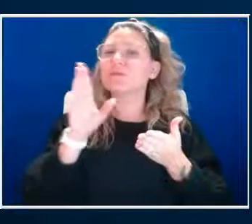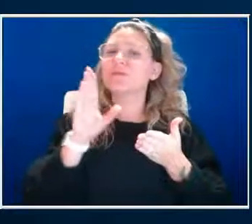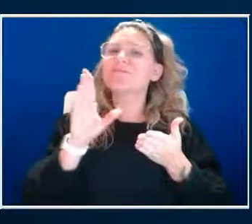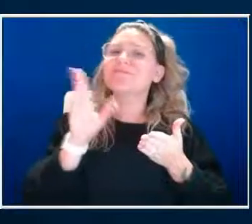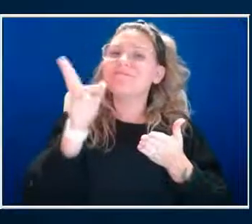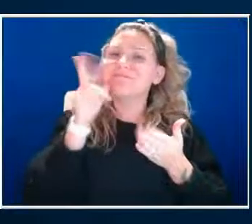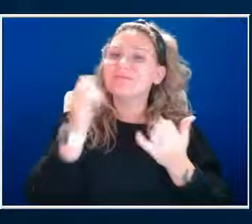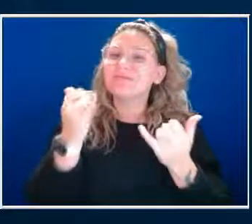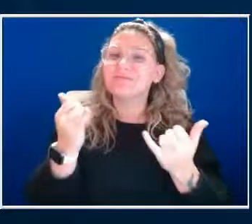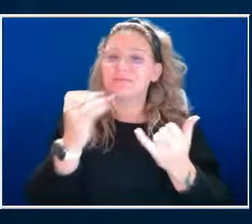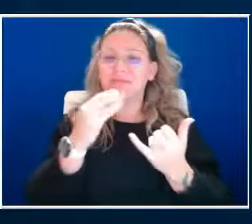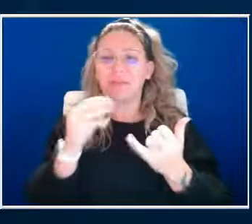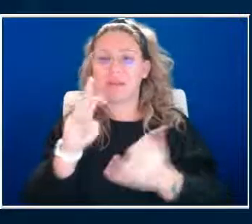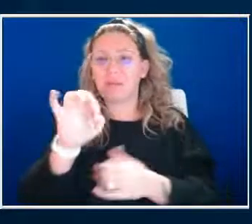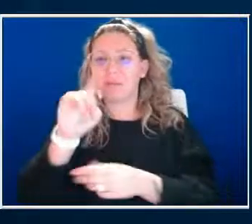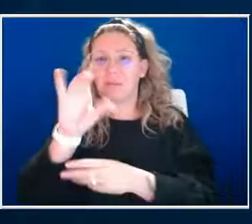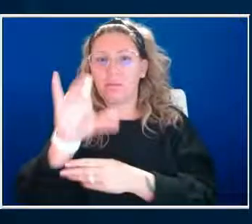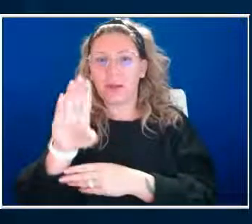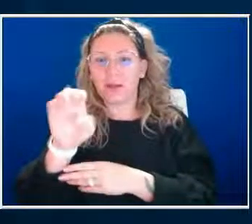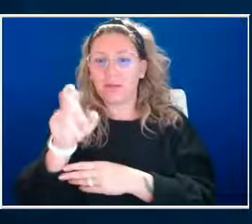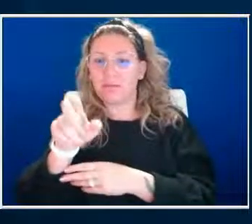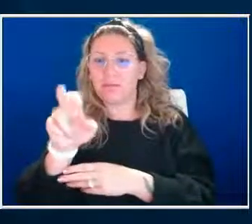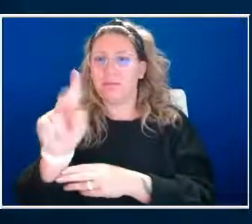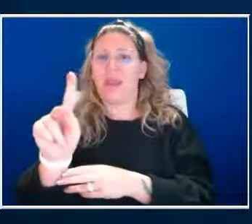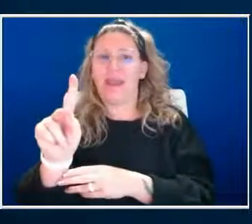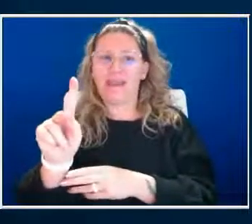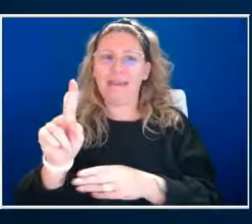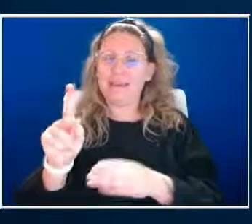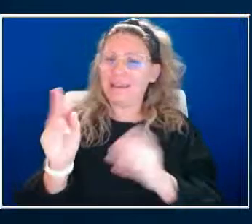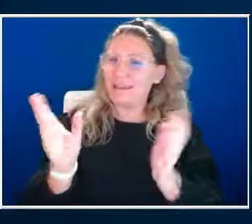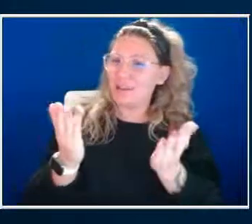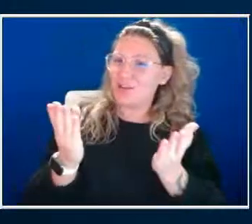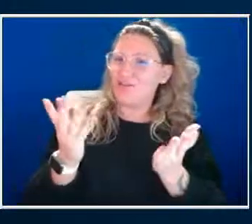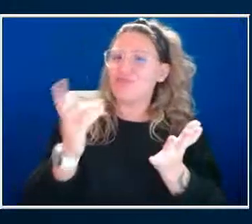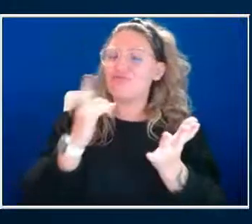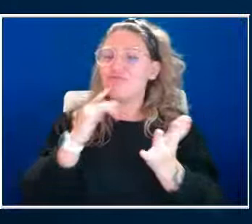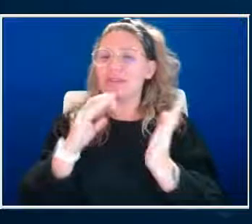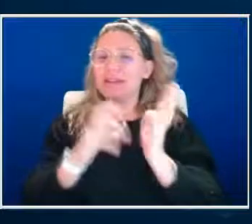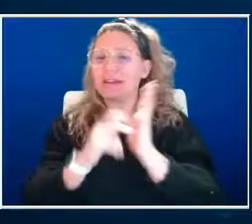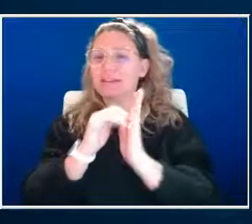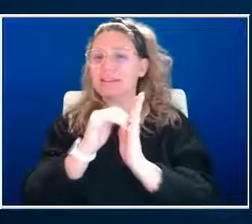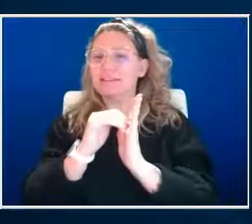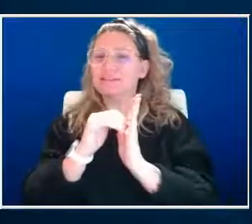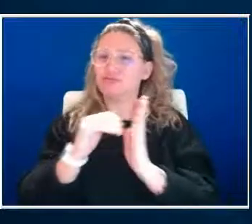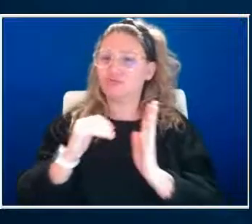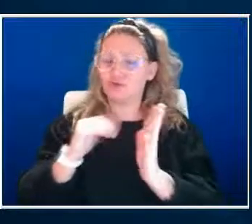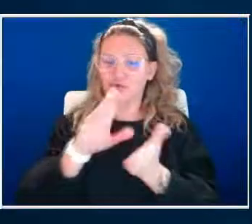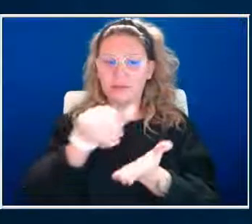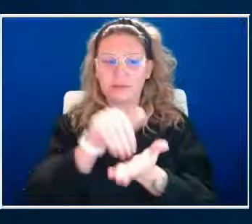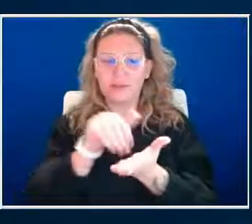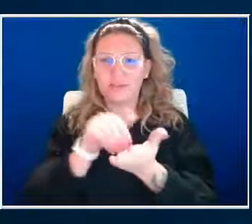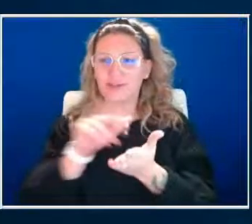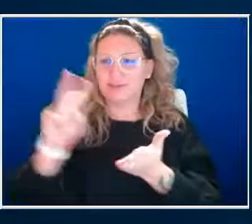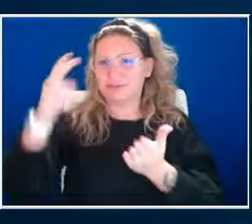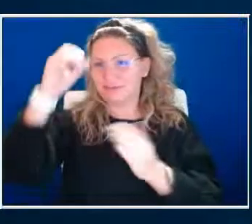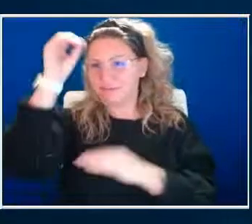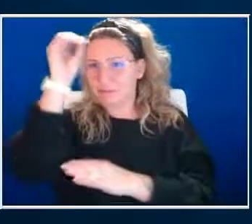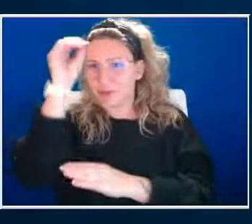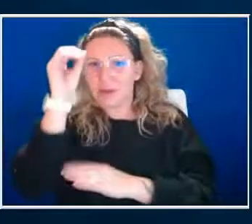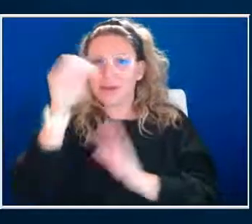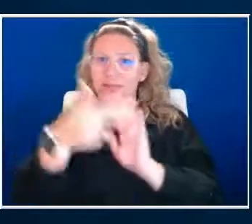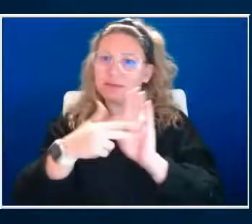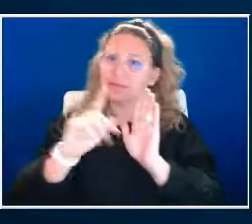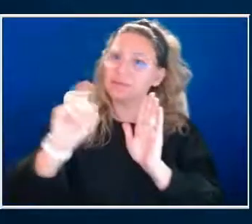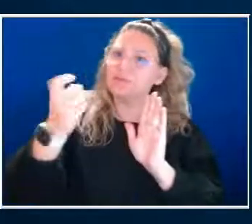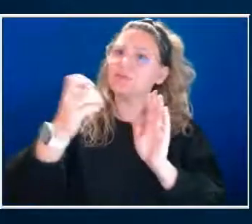Melanie Beck, who came to the Cancer Center for a second opinion. You were diagnosed with breast cancer. You are now in the middle